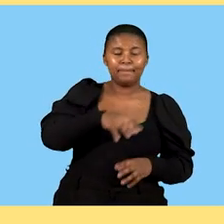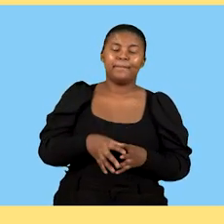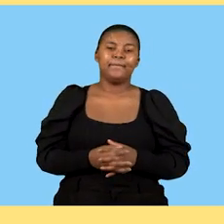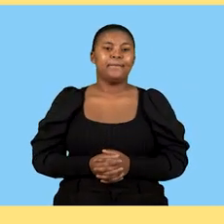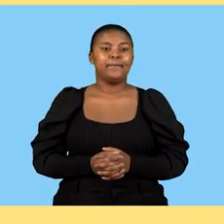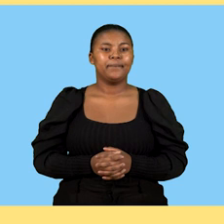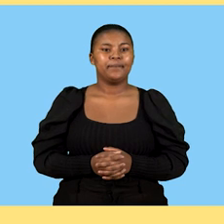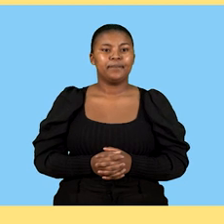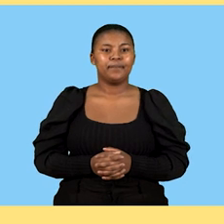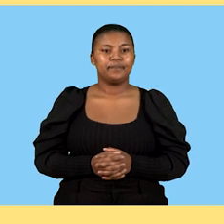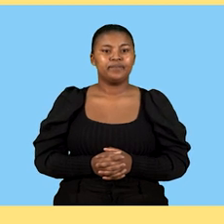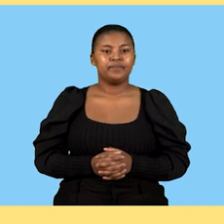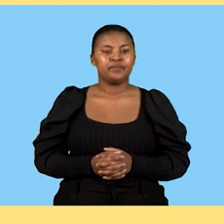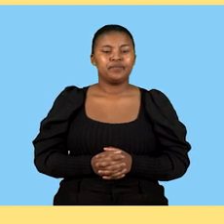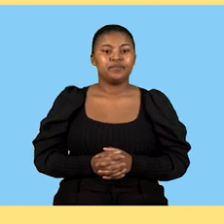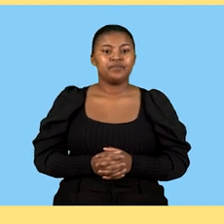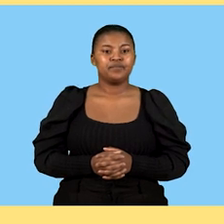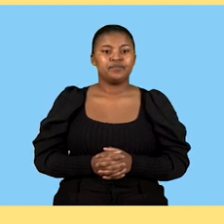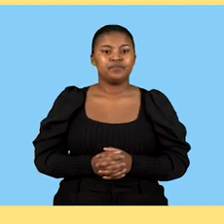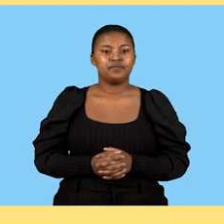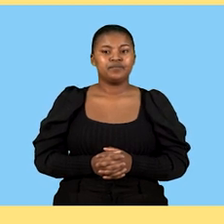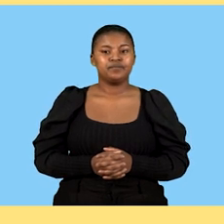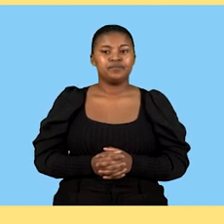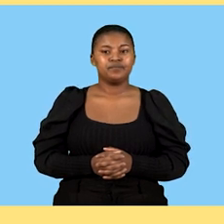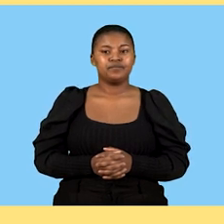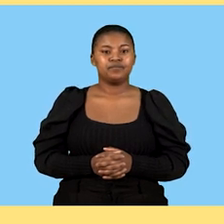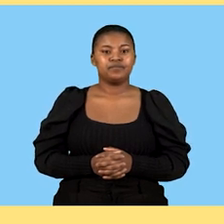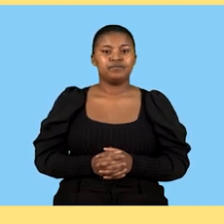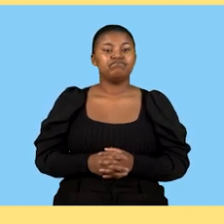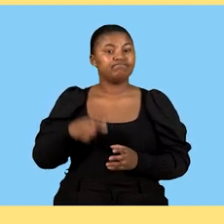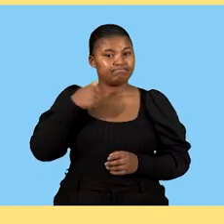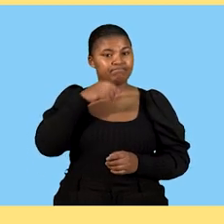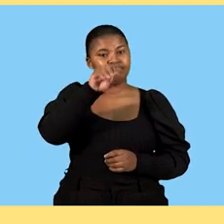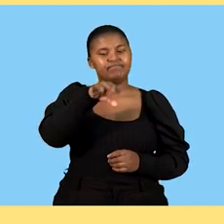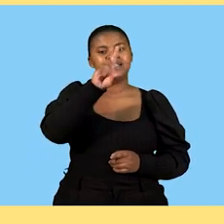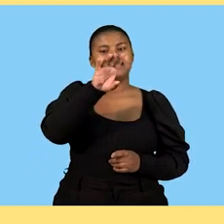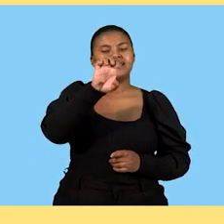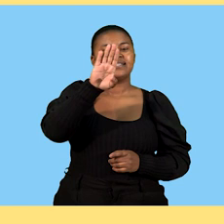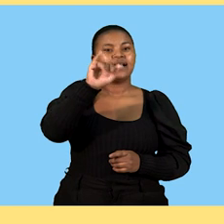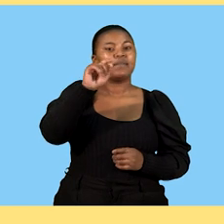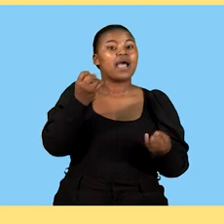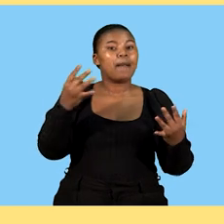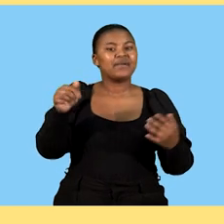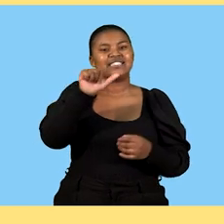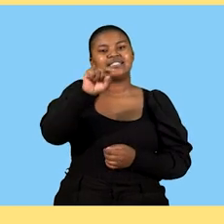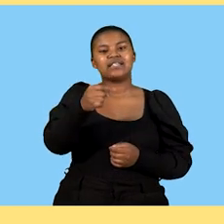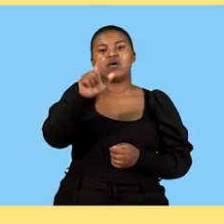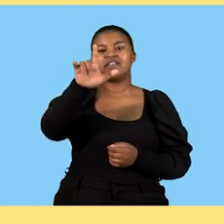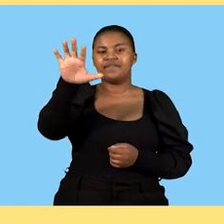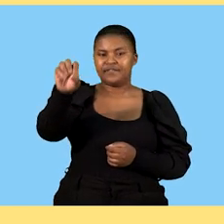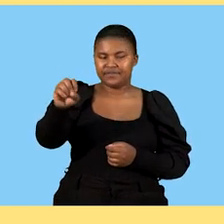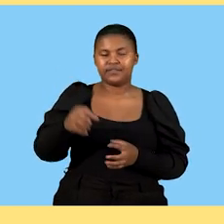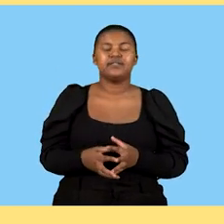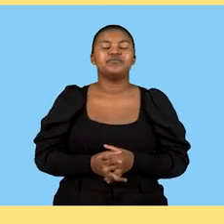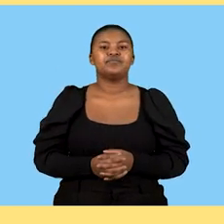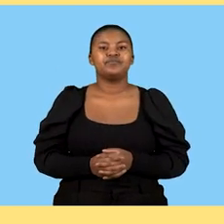2,280. That is what I'm owing for the 2 months. This now is an expense. That means we